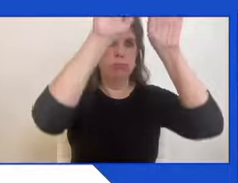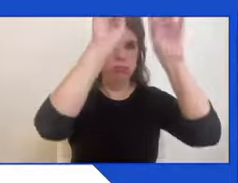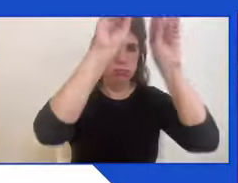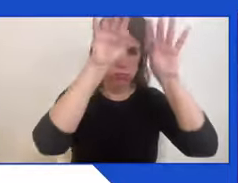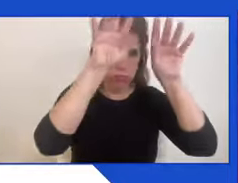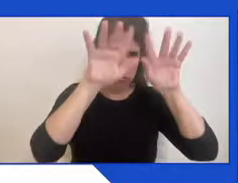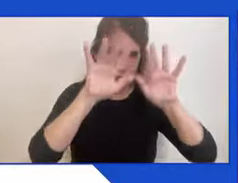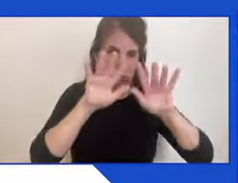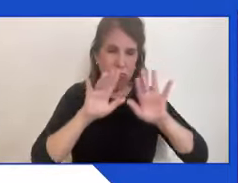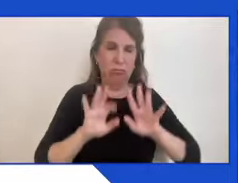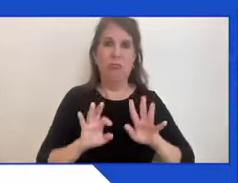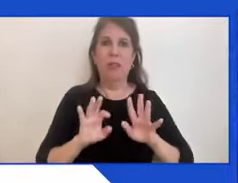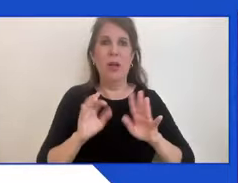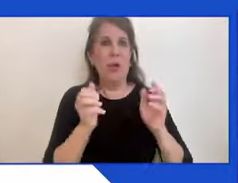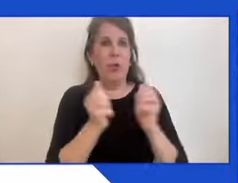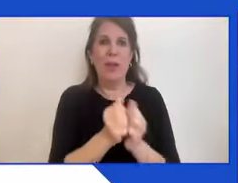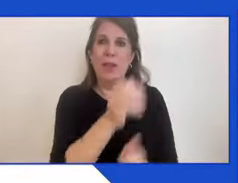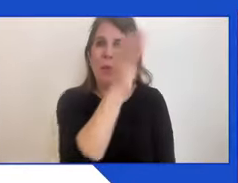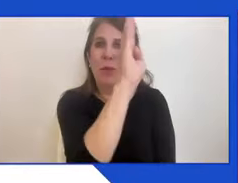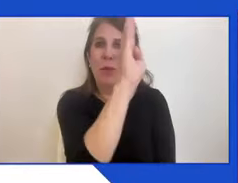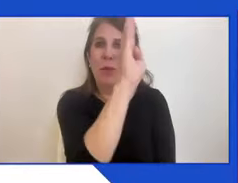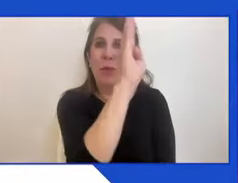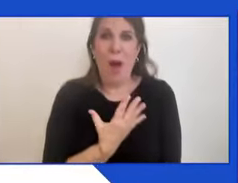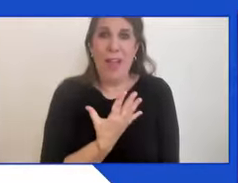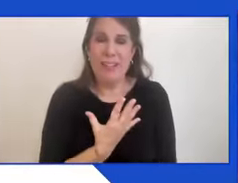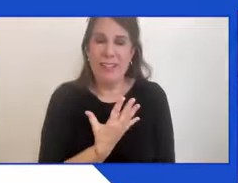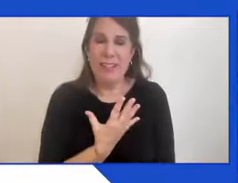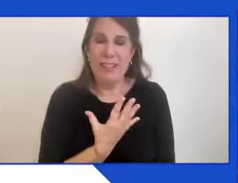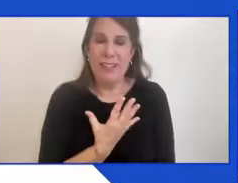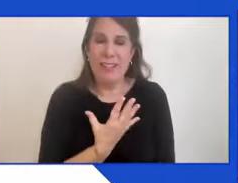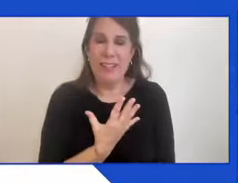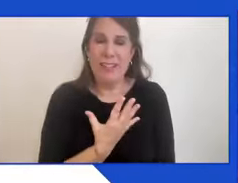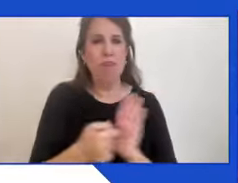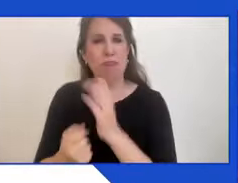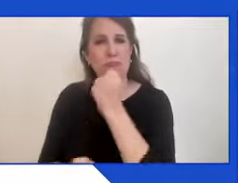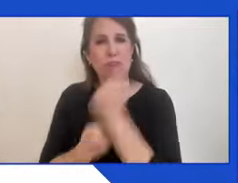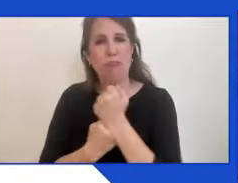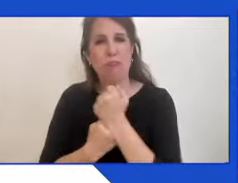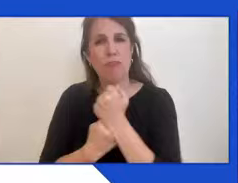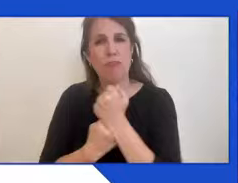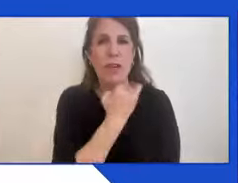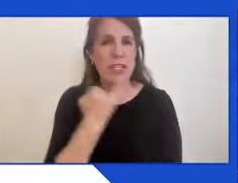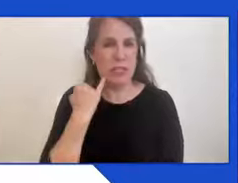our beloved and brave Israel that she does not stand alone.